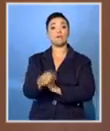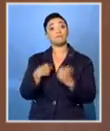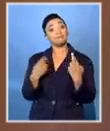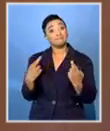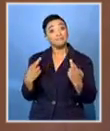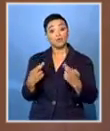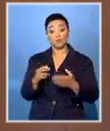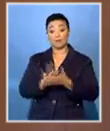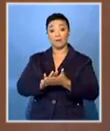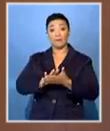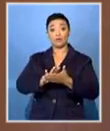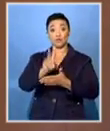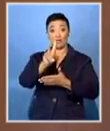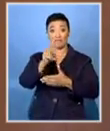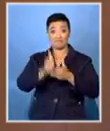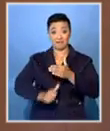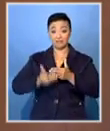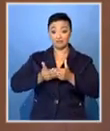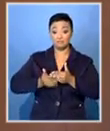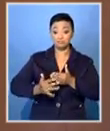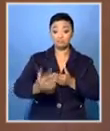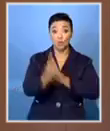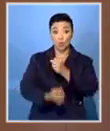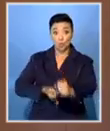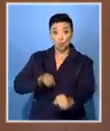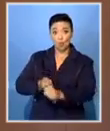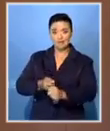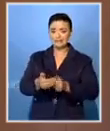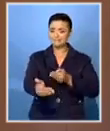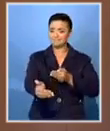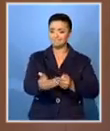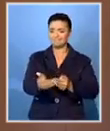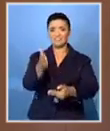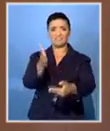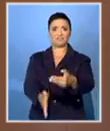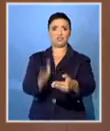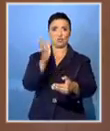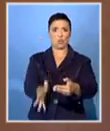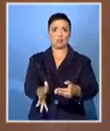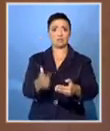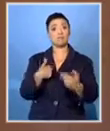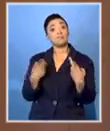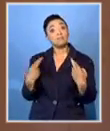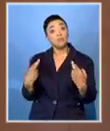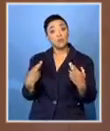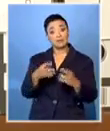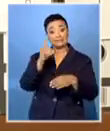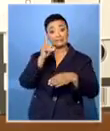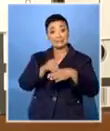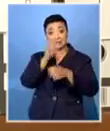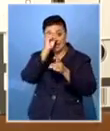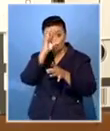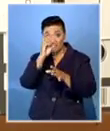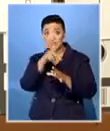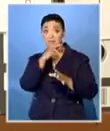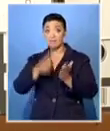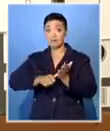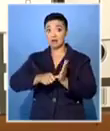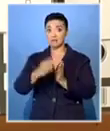12 months. We're also happy about the safeguarding of the personal data of grant beneficiaries. We'll